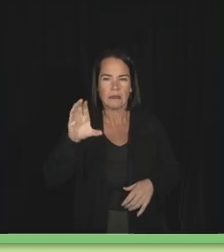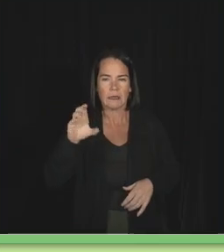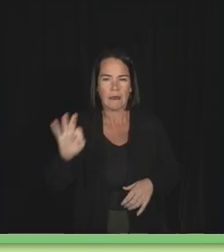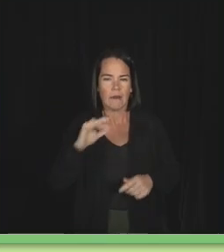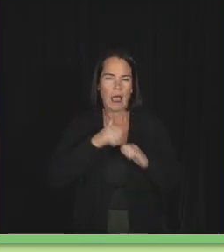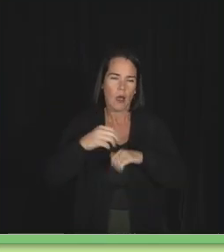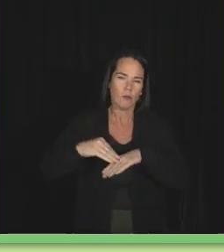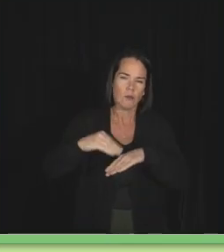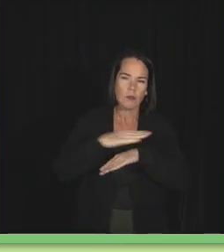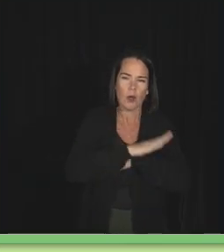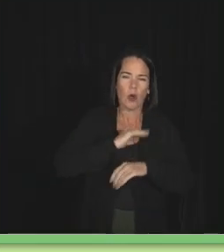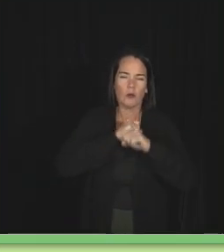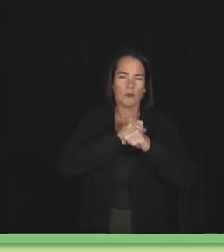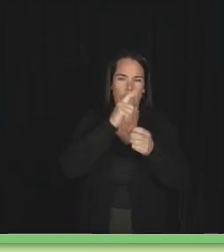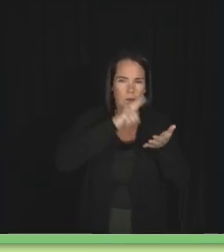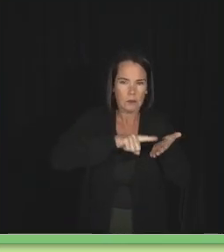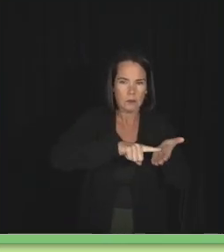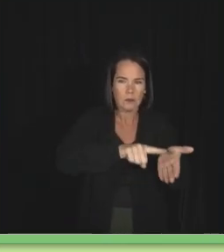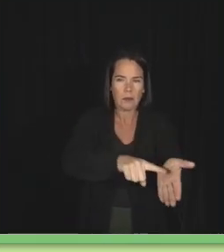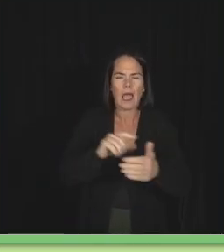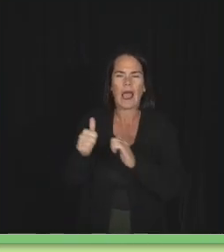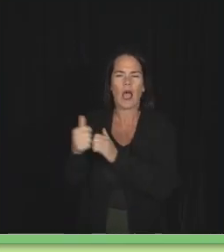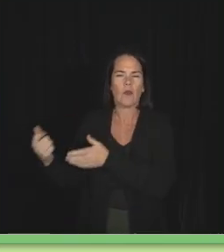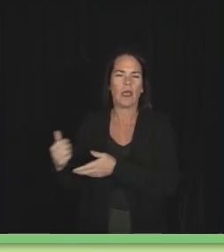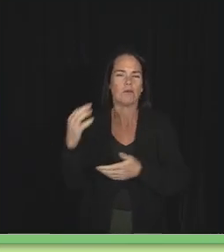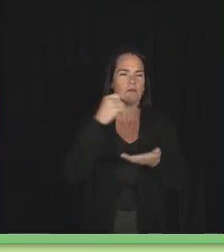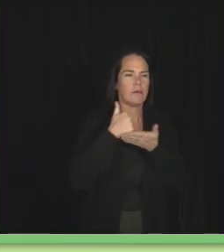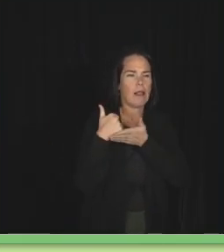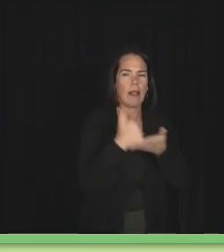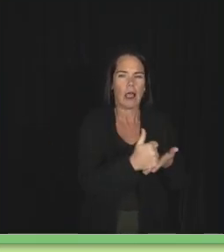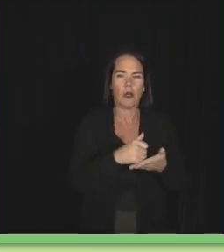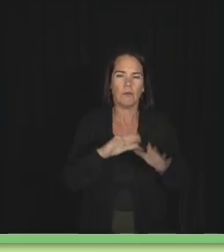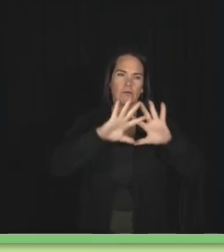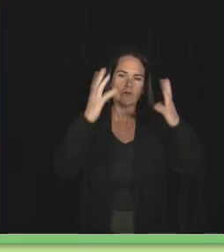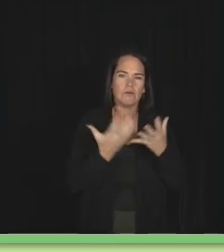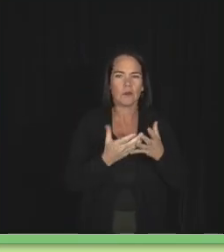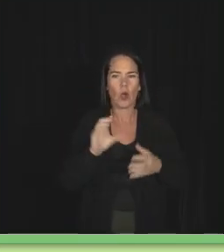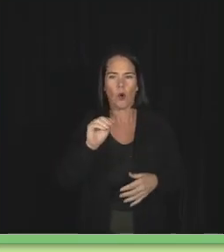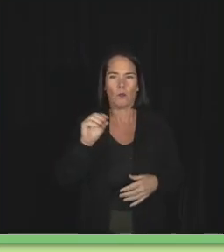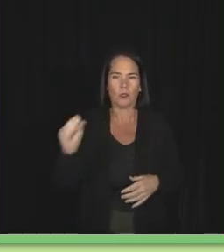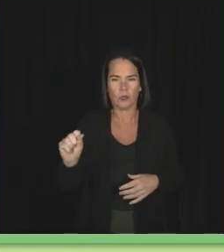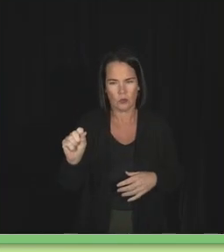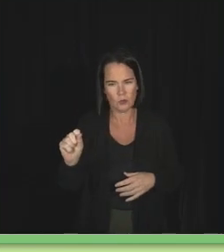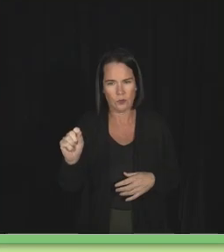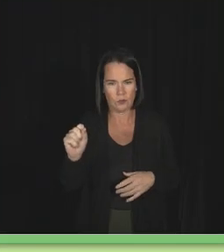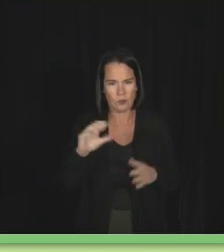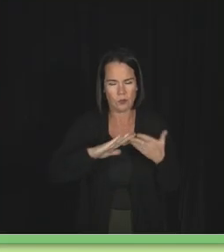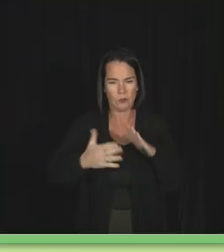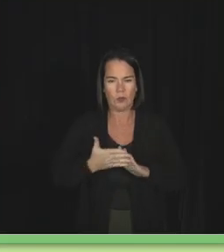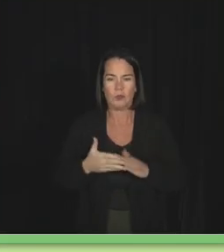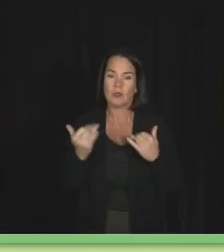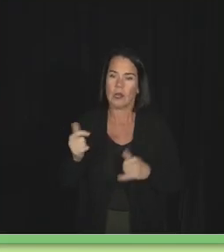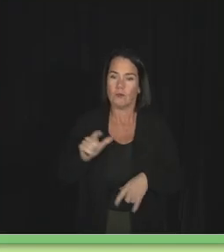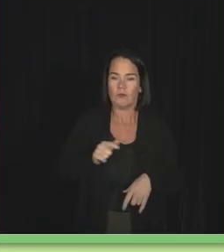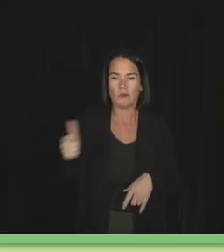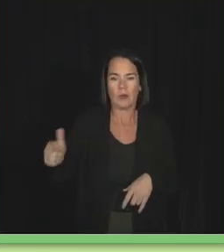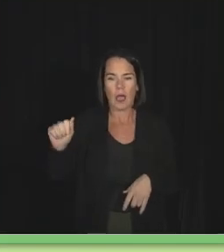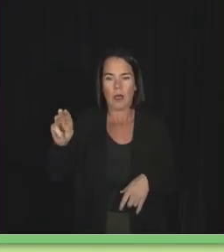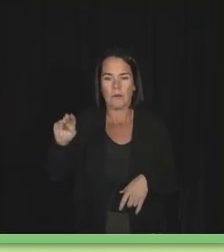and some of the other things they do for the overall open source community. So let's bring up Amir to talk a little bit about what's going on in OSTIF.